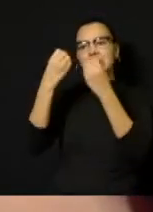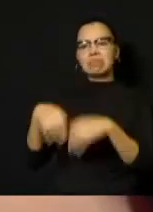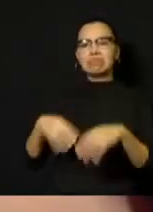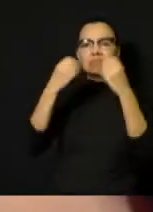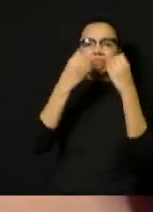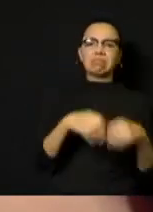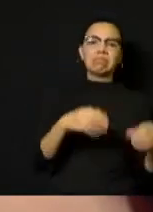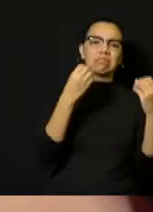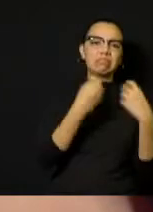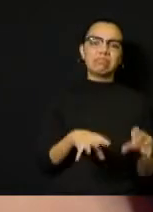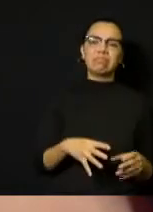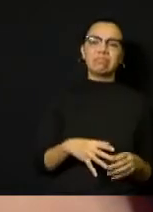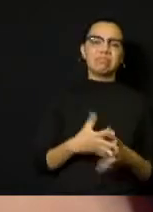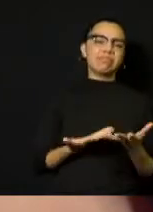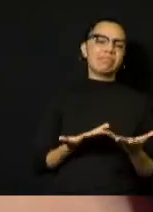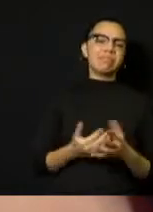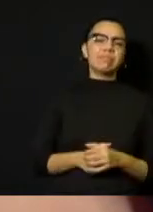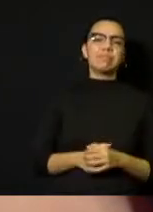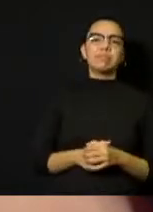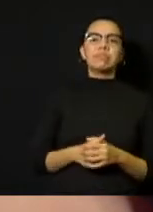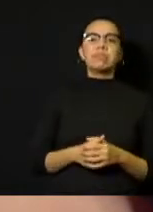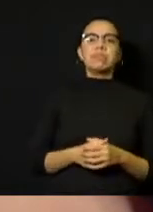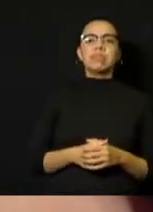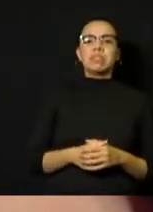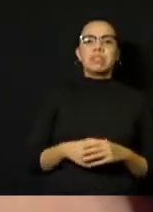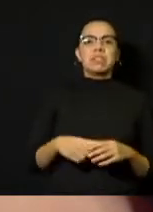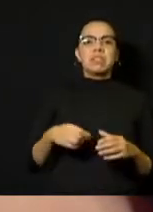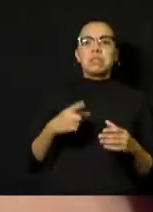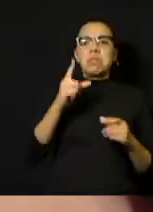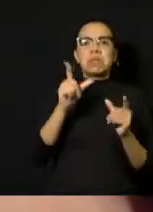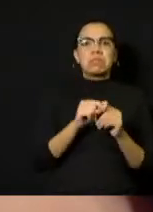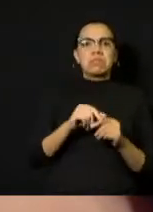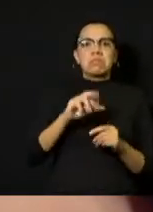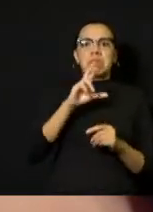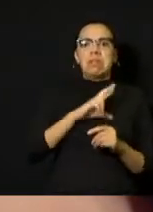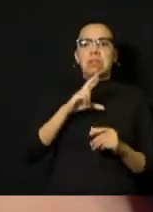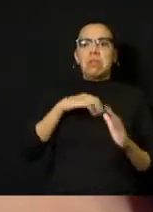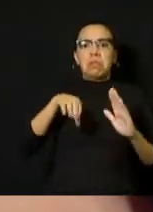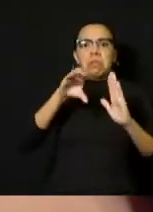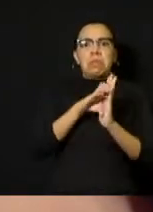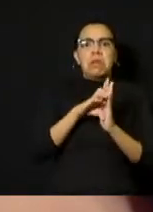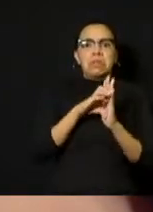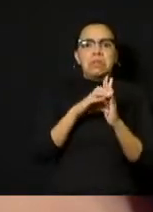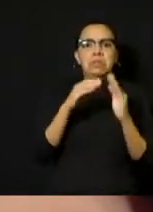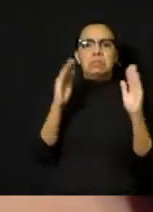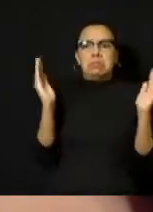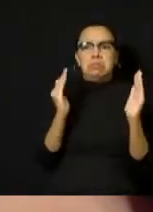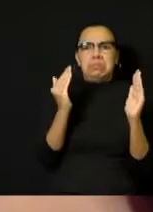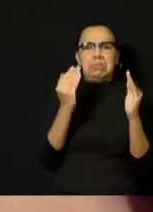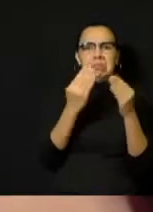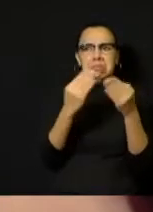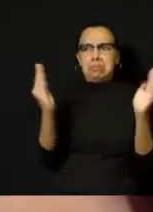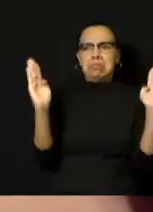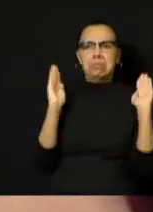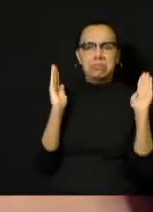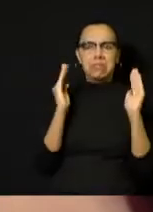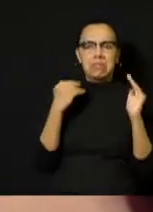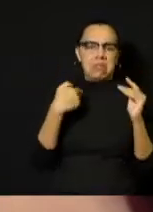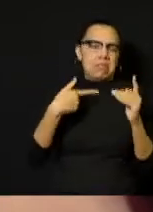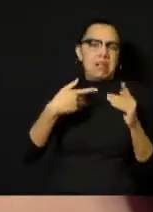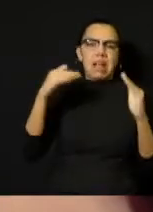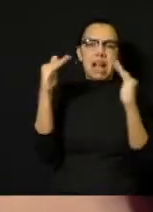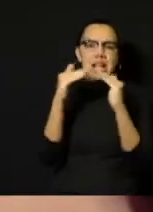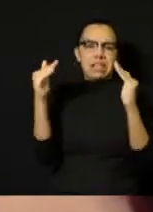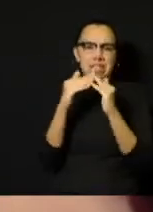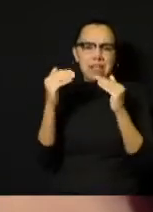we got during many years of work. We lost everything. We were living in a 4x4 room in my